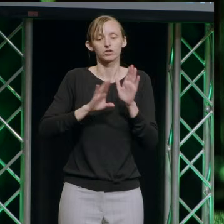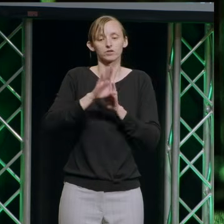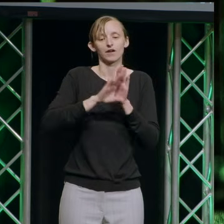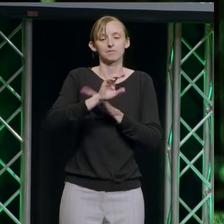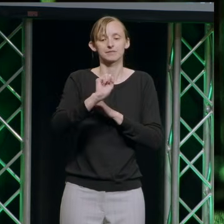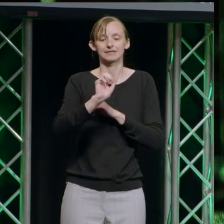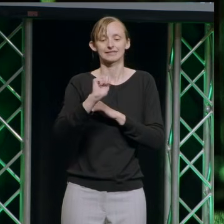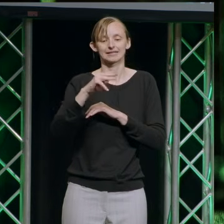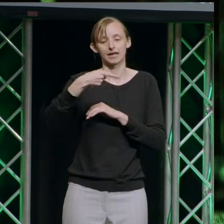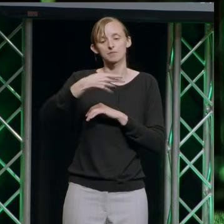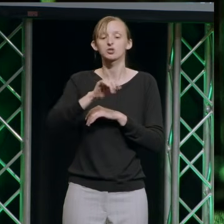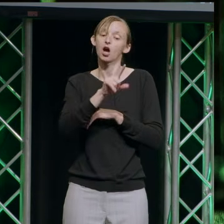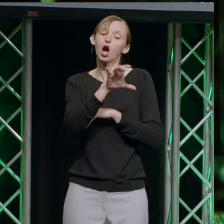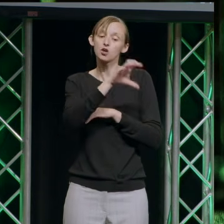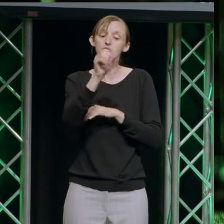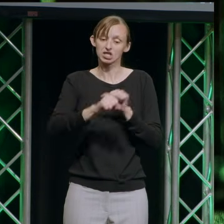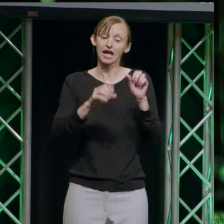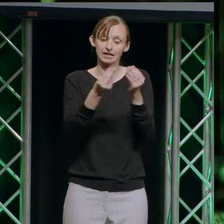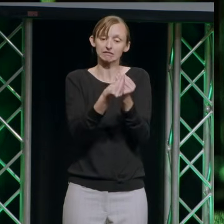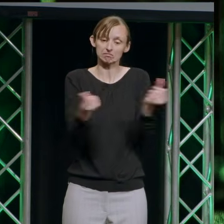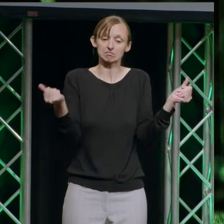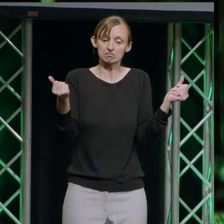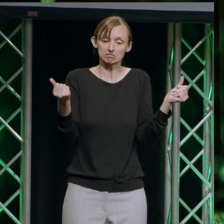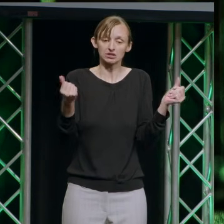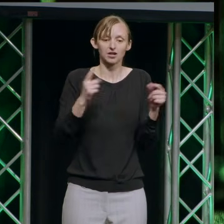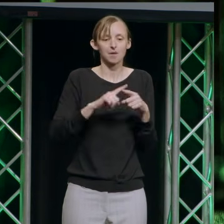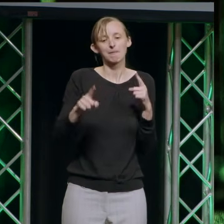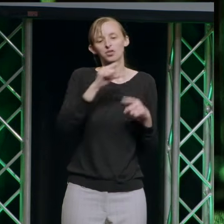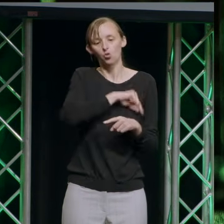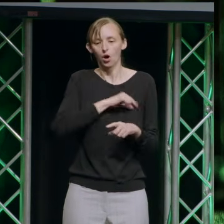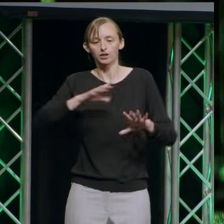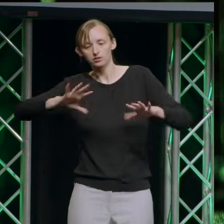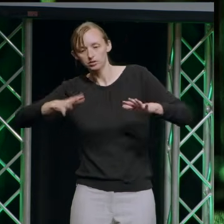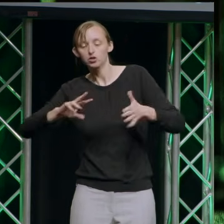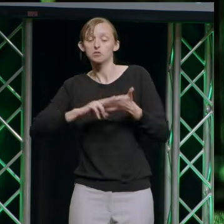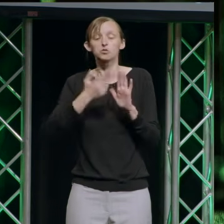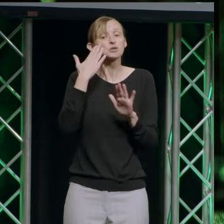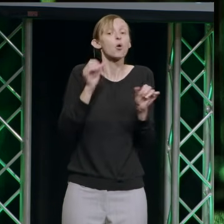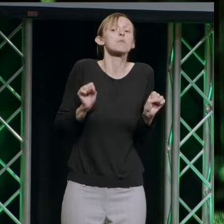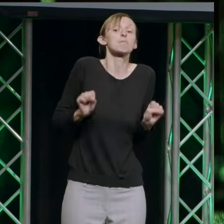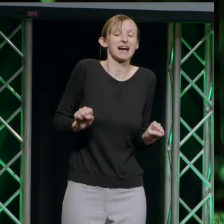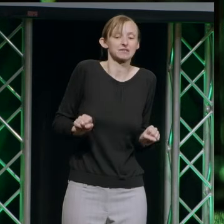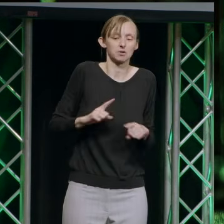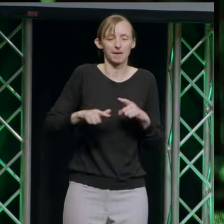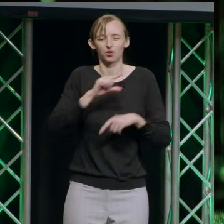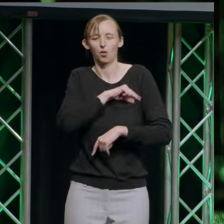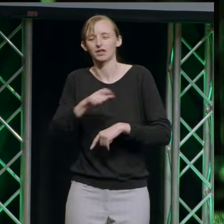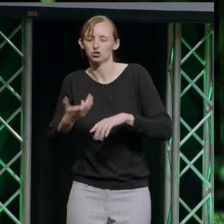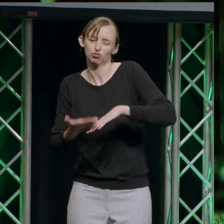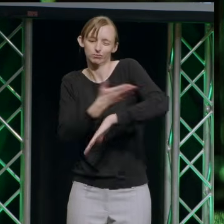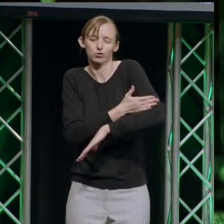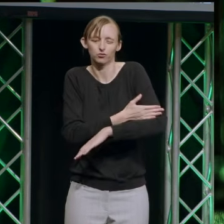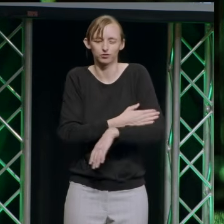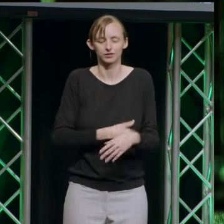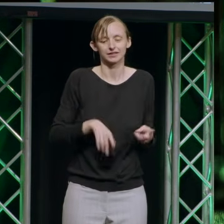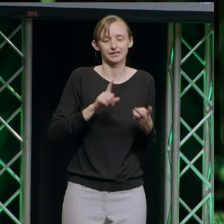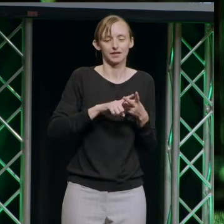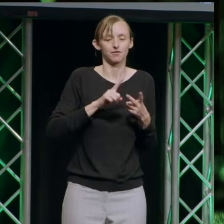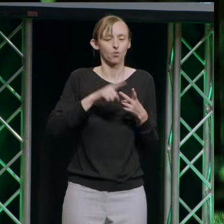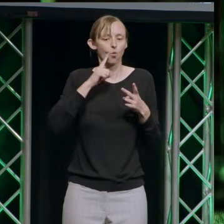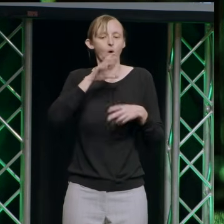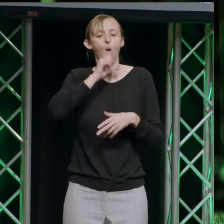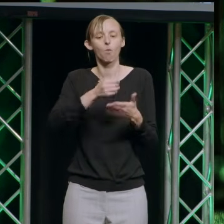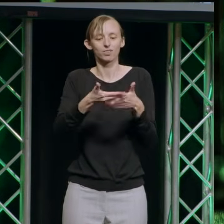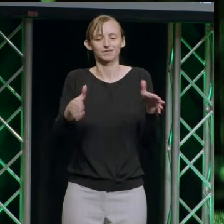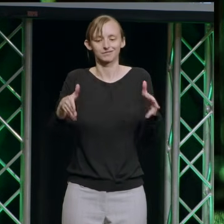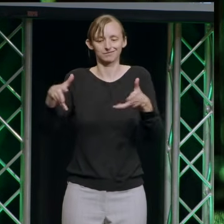are 100% biodegradable. They just aren't as good in terms of quality, so we know it's possible. But on the take back side, a lot of